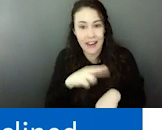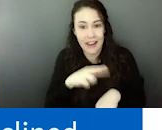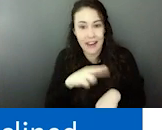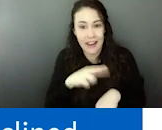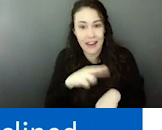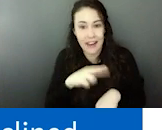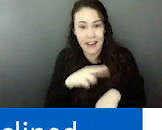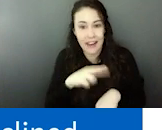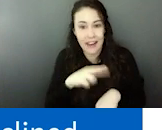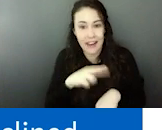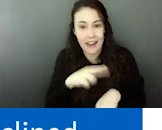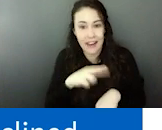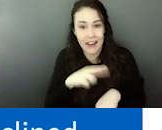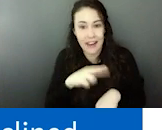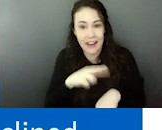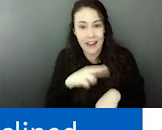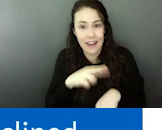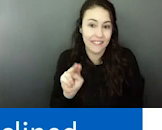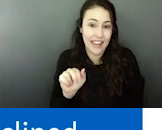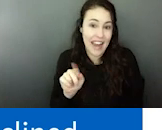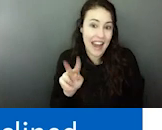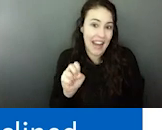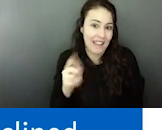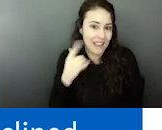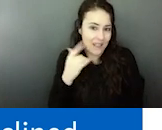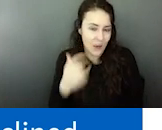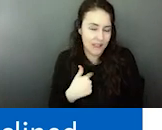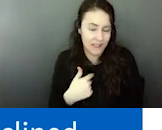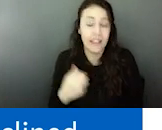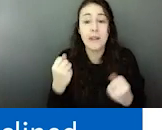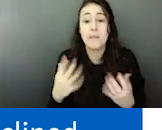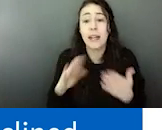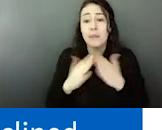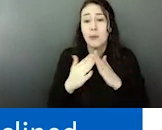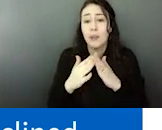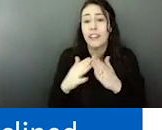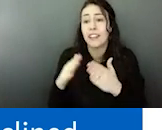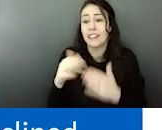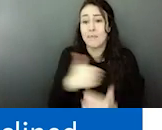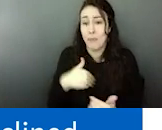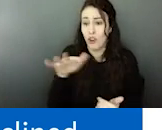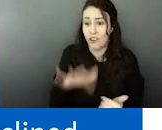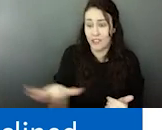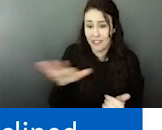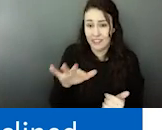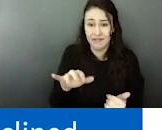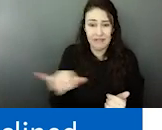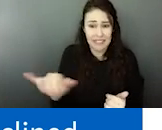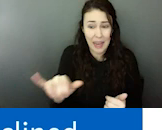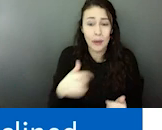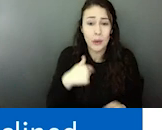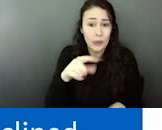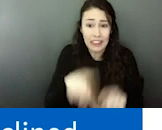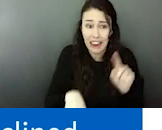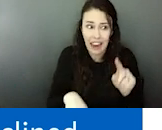myself to stay here. If you come to a point, as so many of our community members did during the pandemic, where you cannot retain your